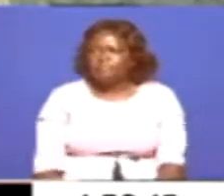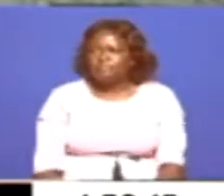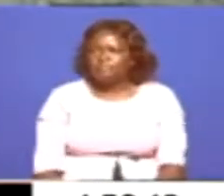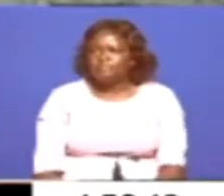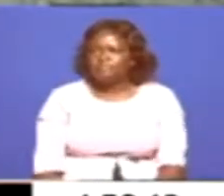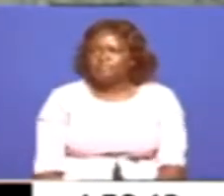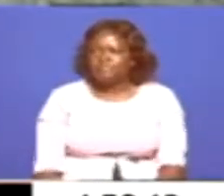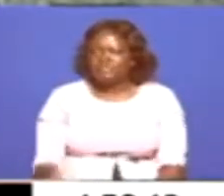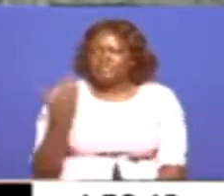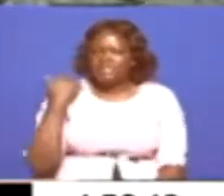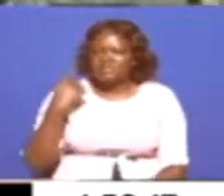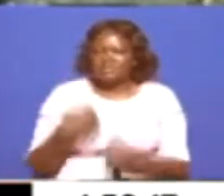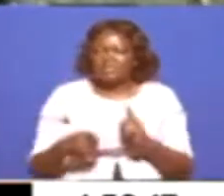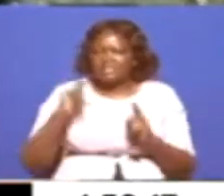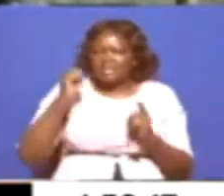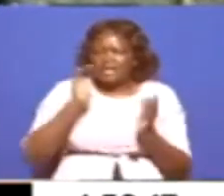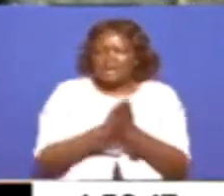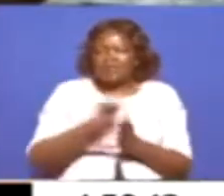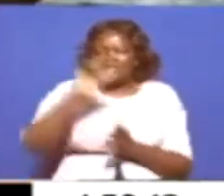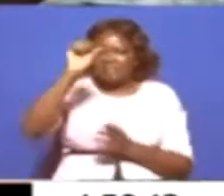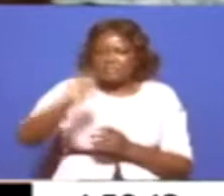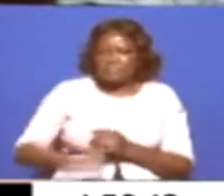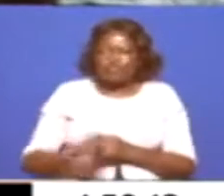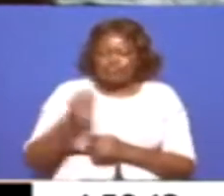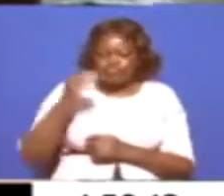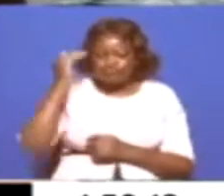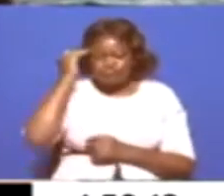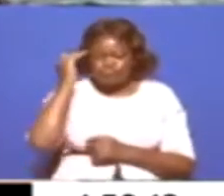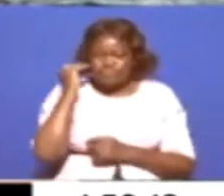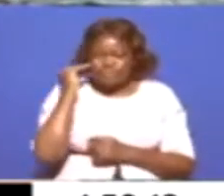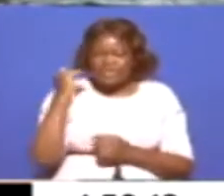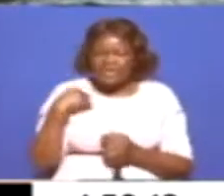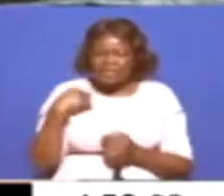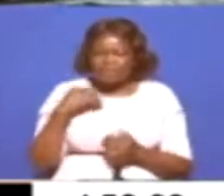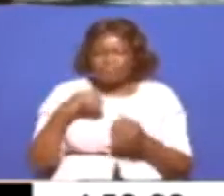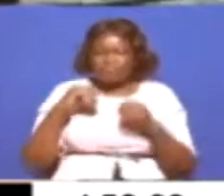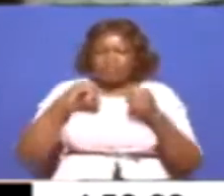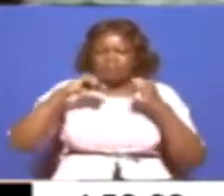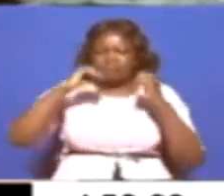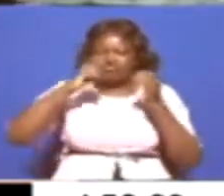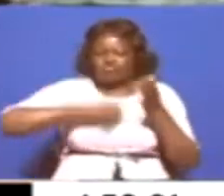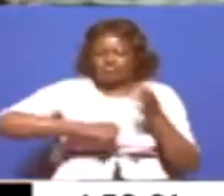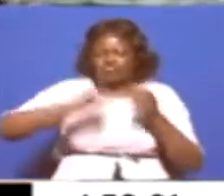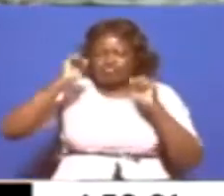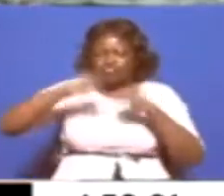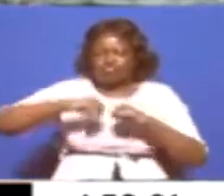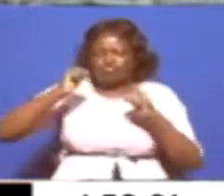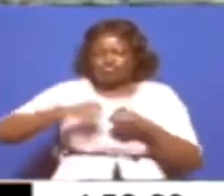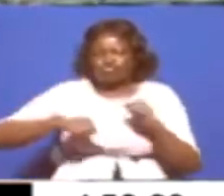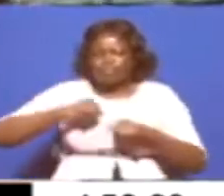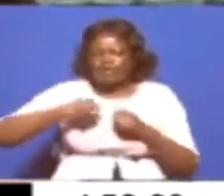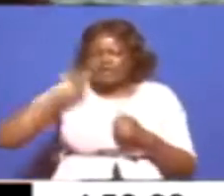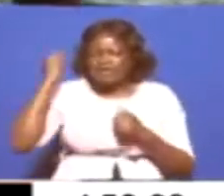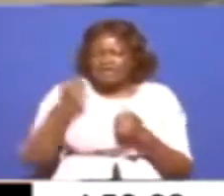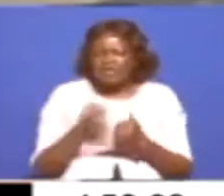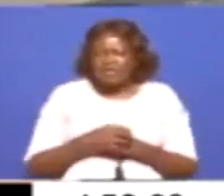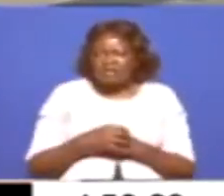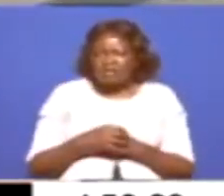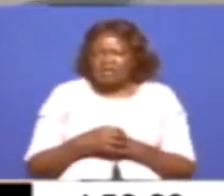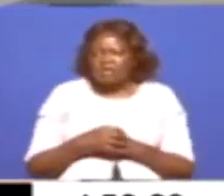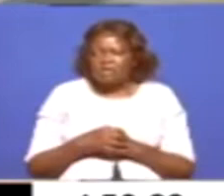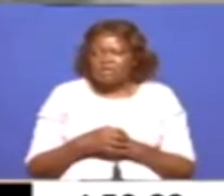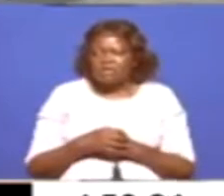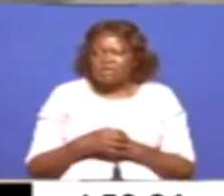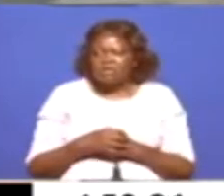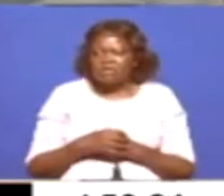Last year, Kenya and South Korea signed a funding agreement towards the construction of the Kenya Advanced Institute of Science and